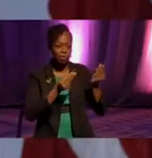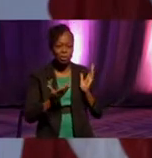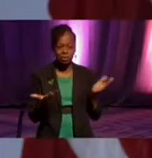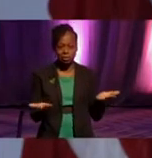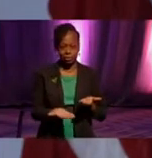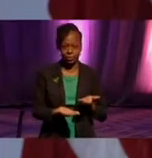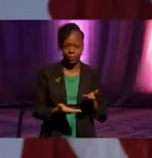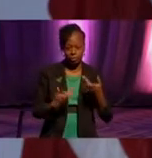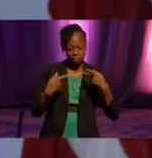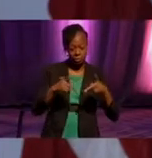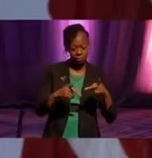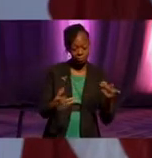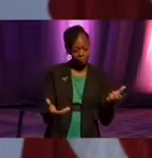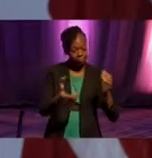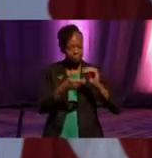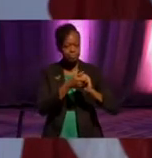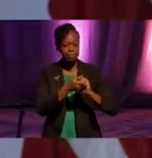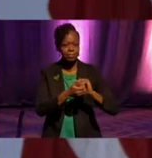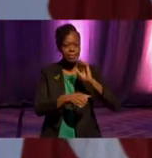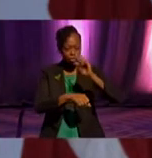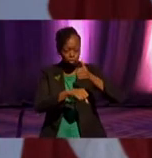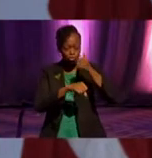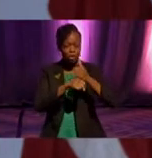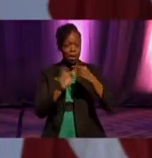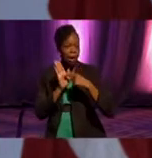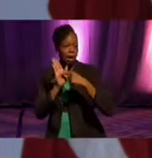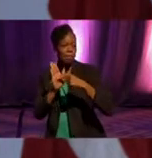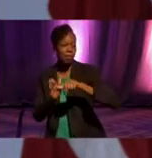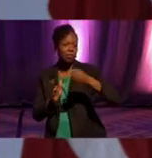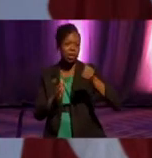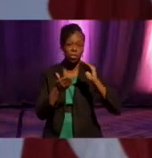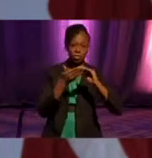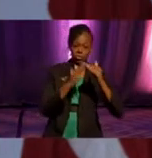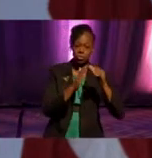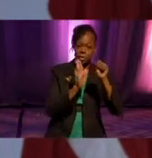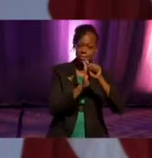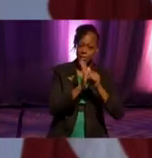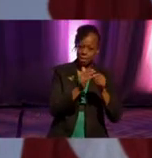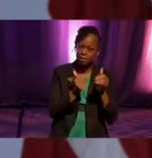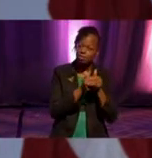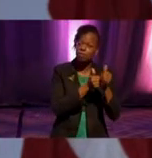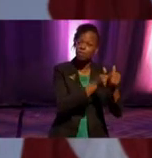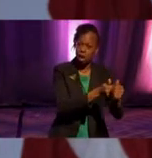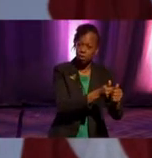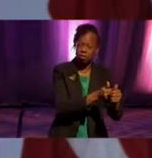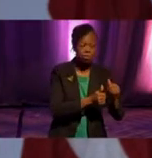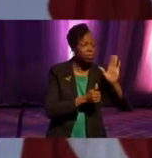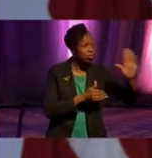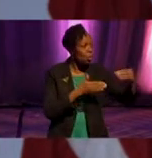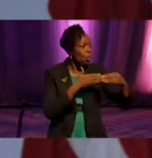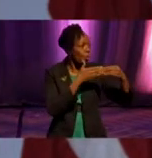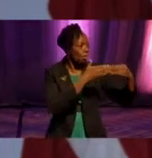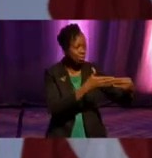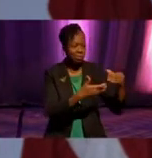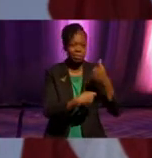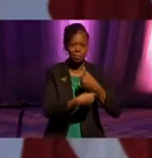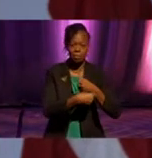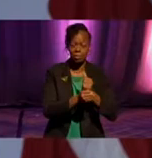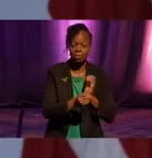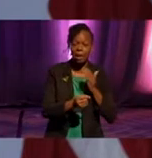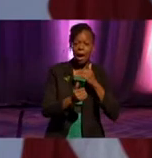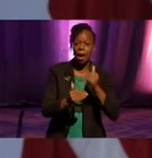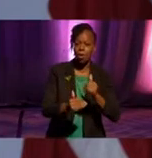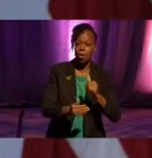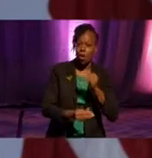come together and to create a model for other cities and states to follow. Your leadership is what makes our home stand above so